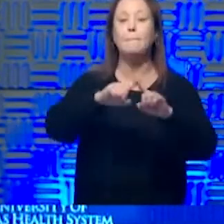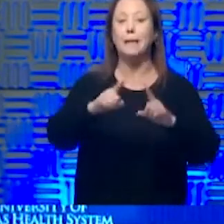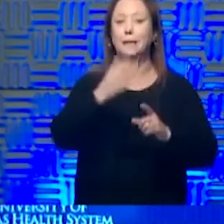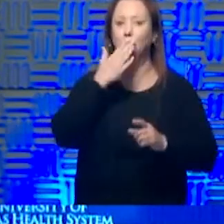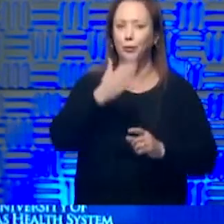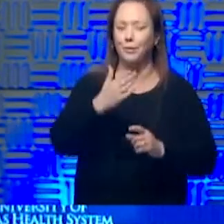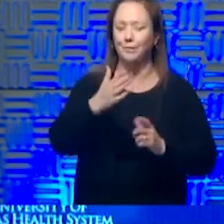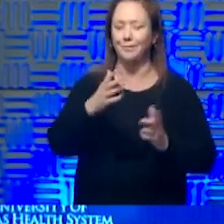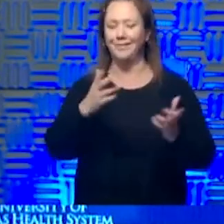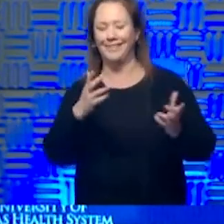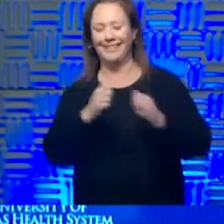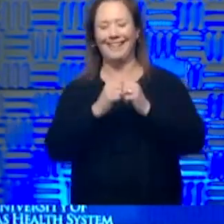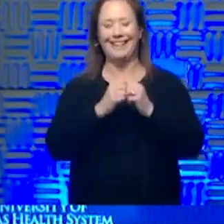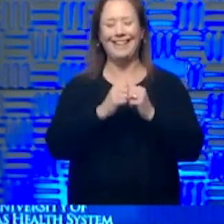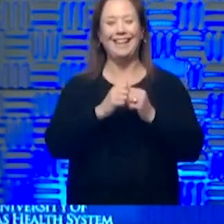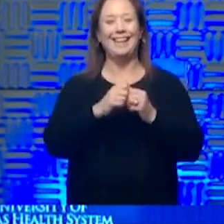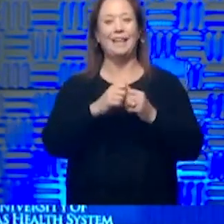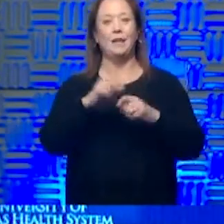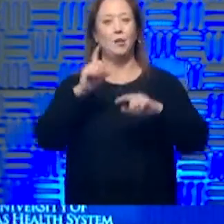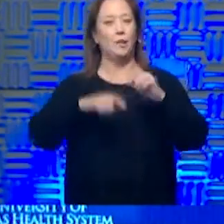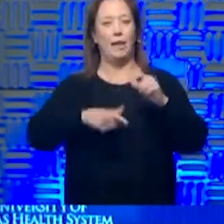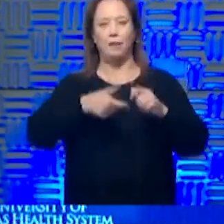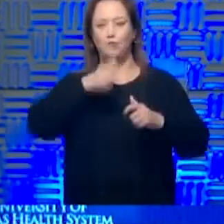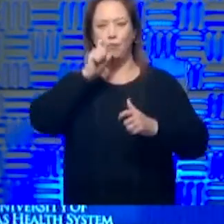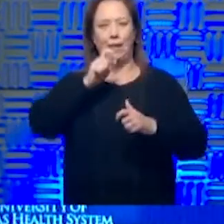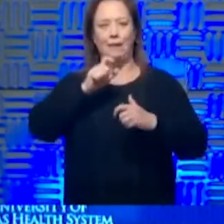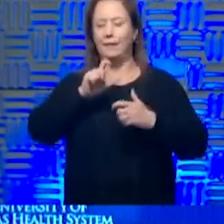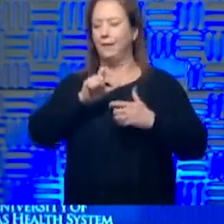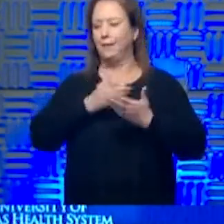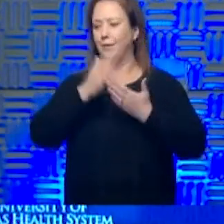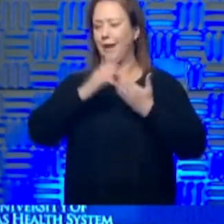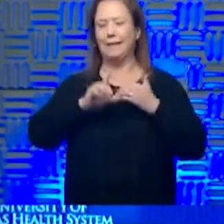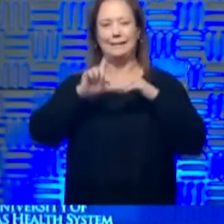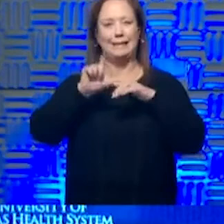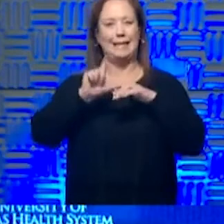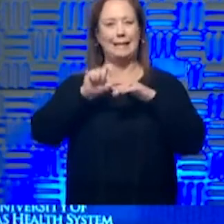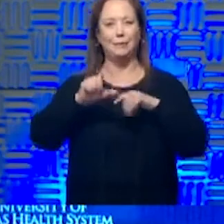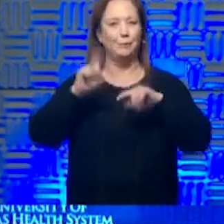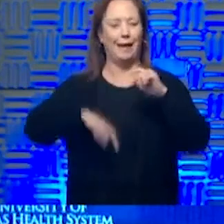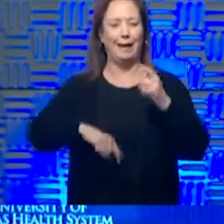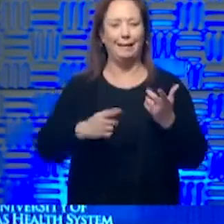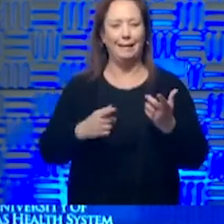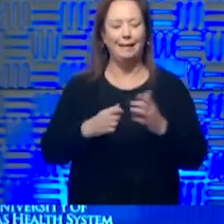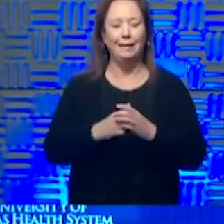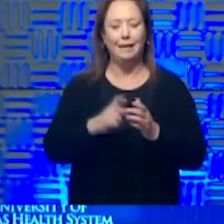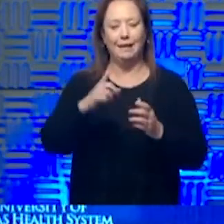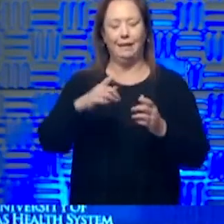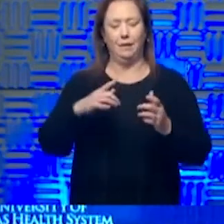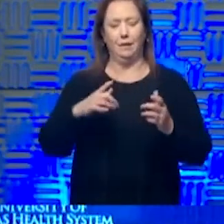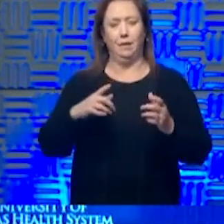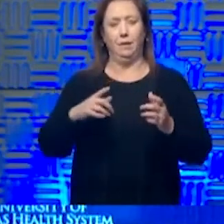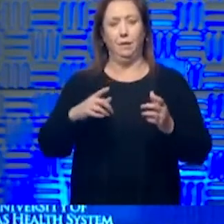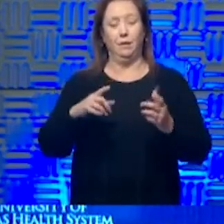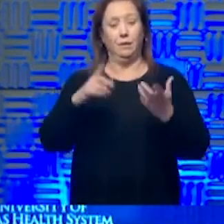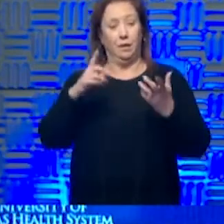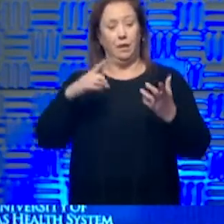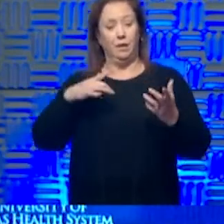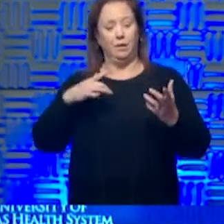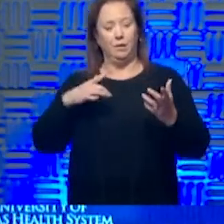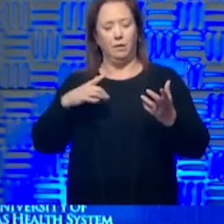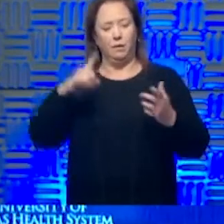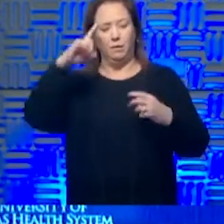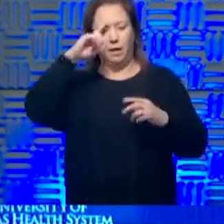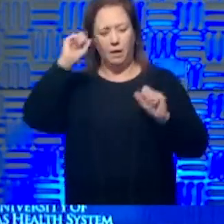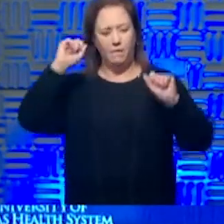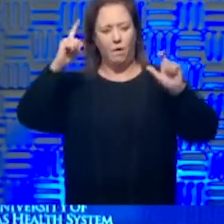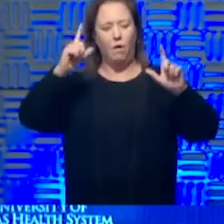good. And you can't drink their hand sanitizer, just to be clear. But you think of all the things that people are doing.